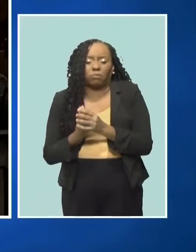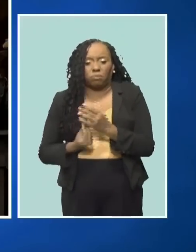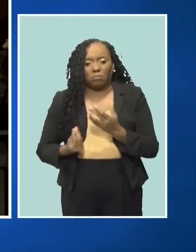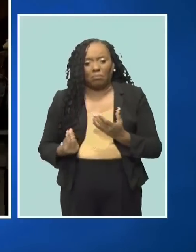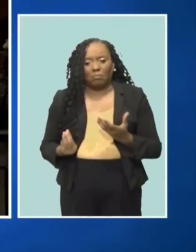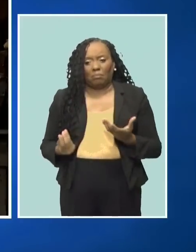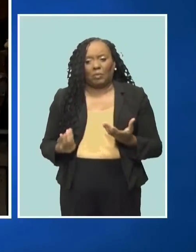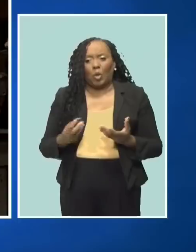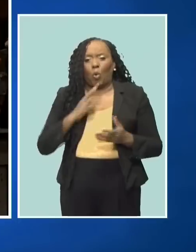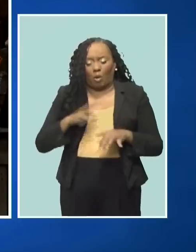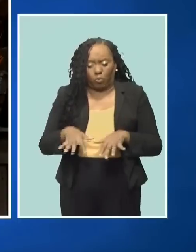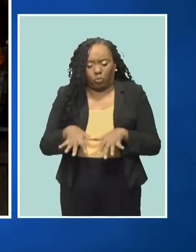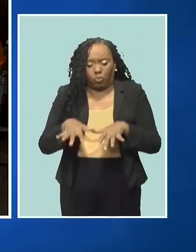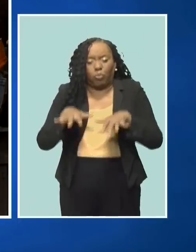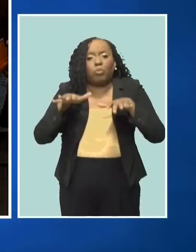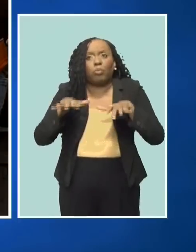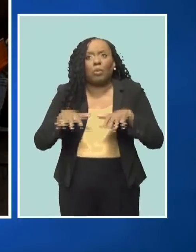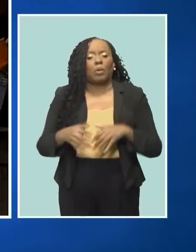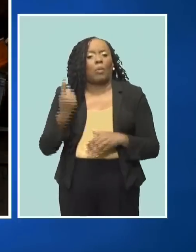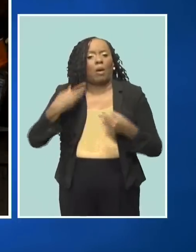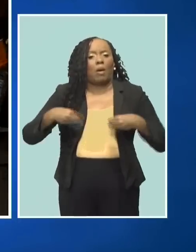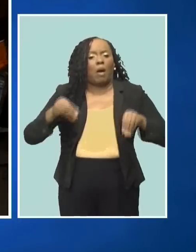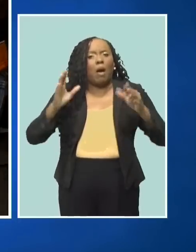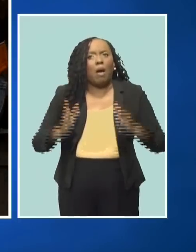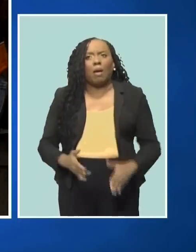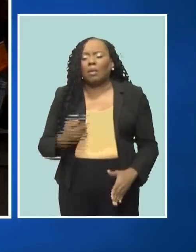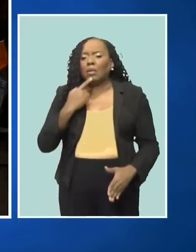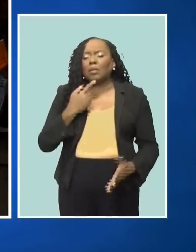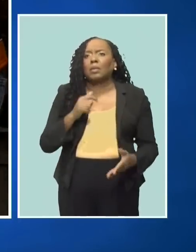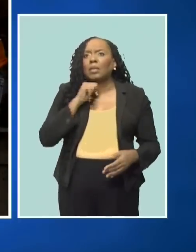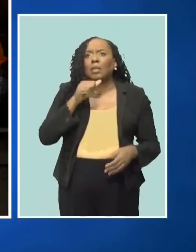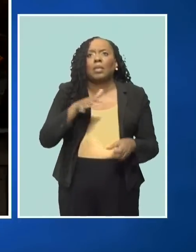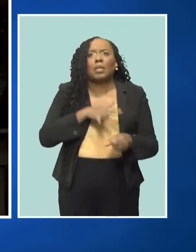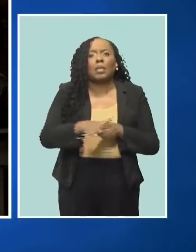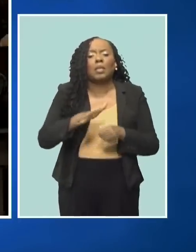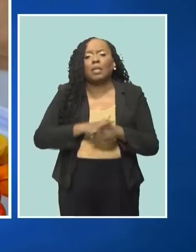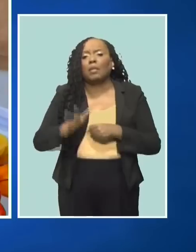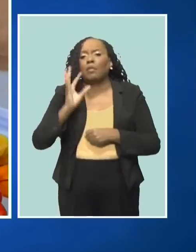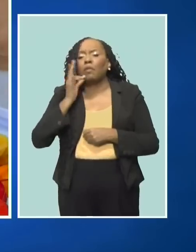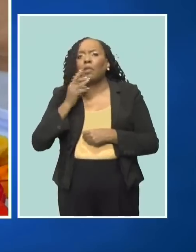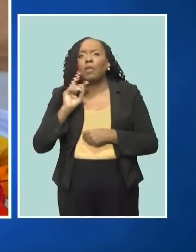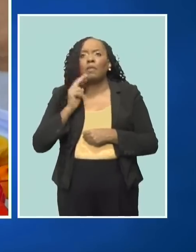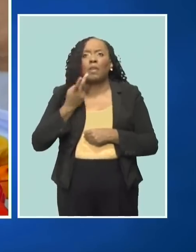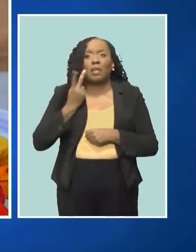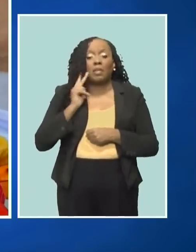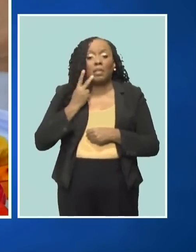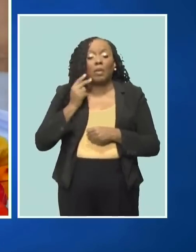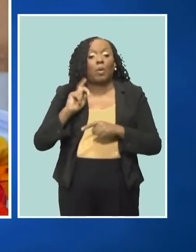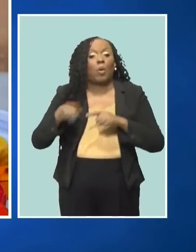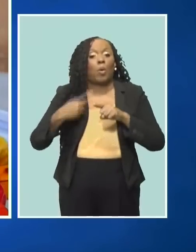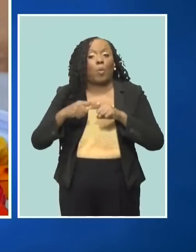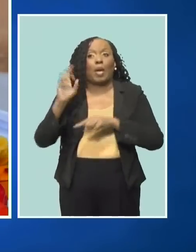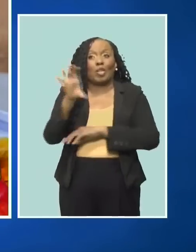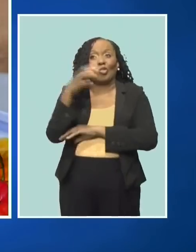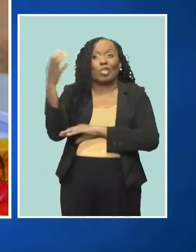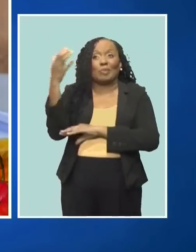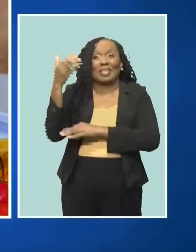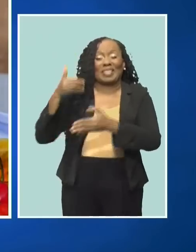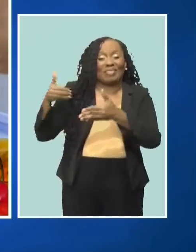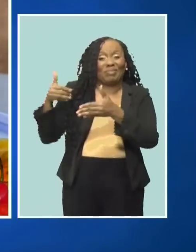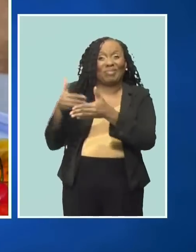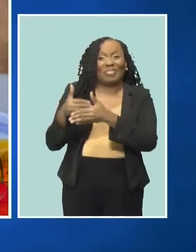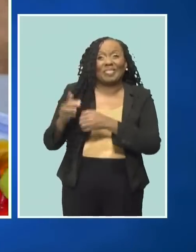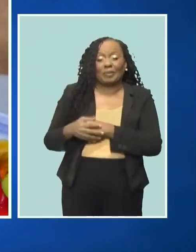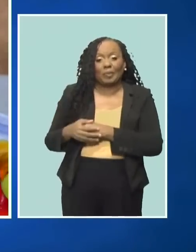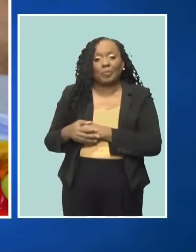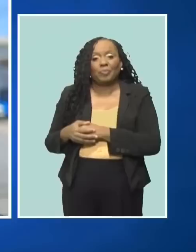says, as far as she is concerned, there is a shortage of produce every year as Christmas approaches. To tell you the truth, every